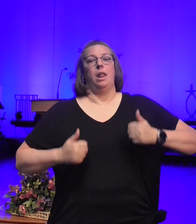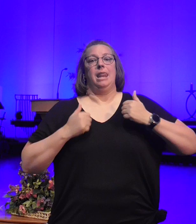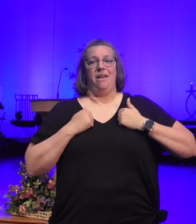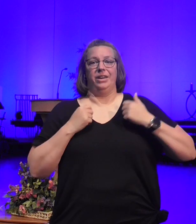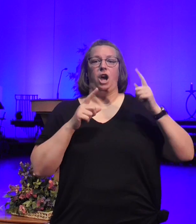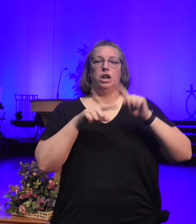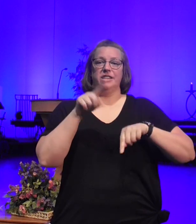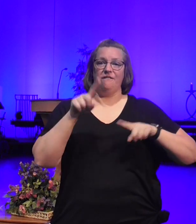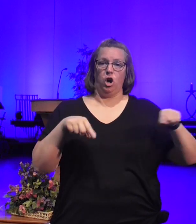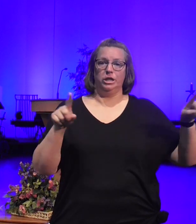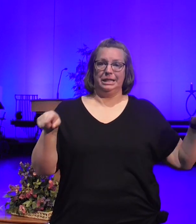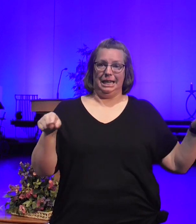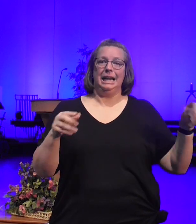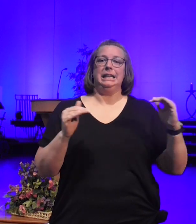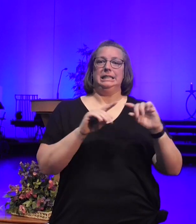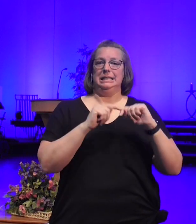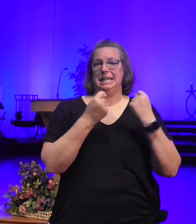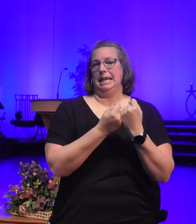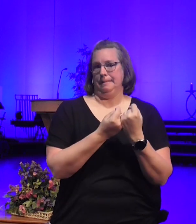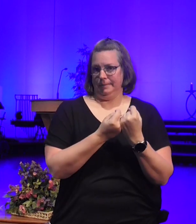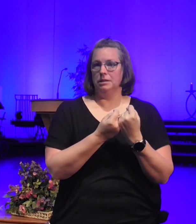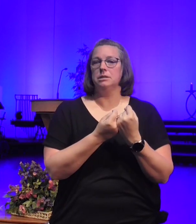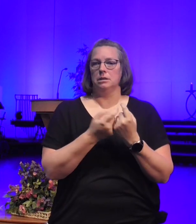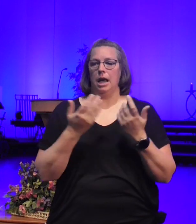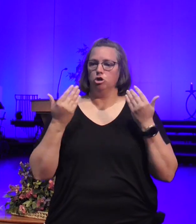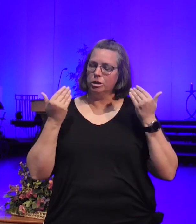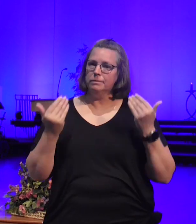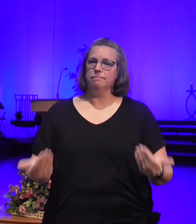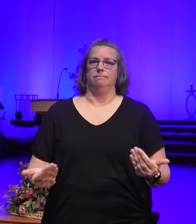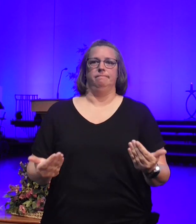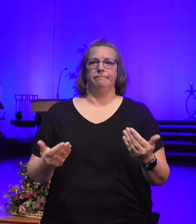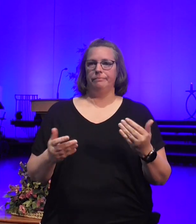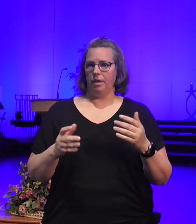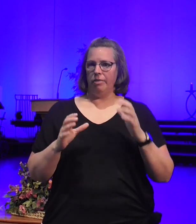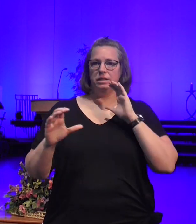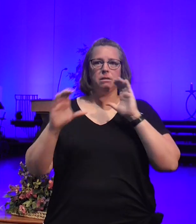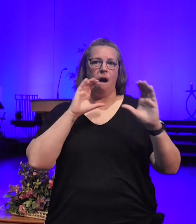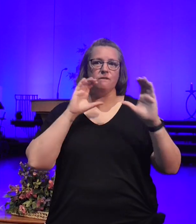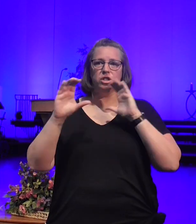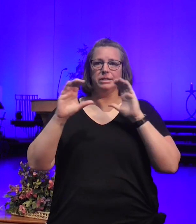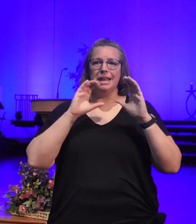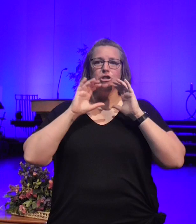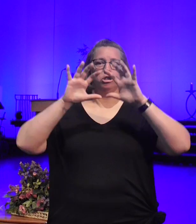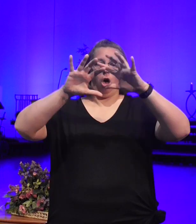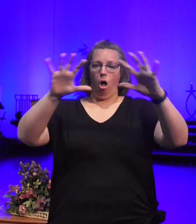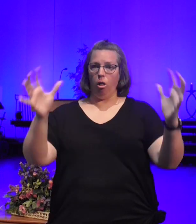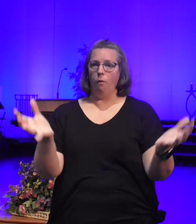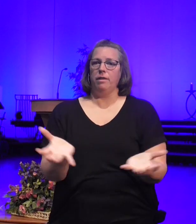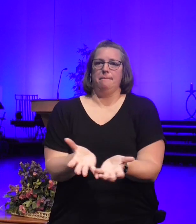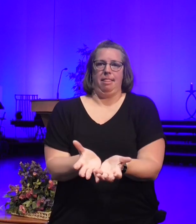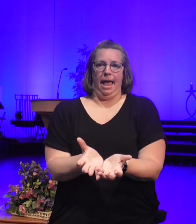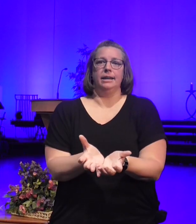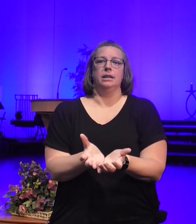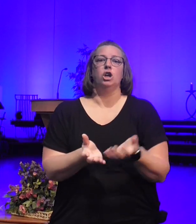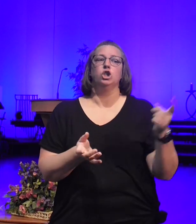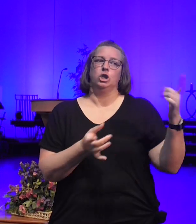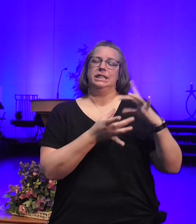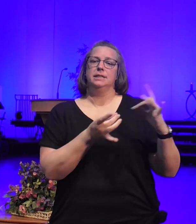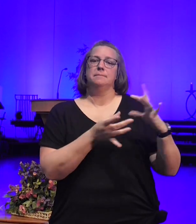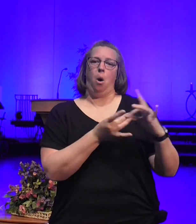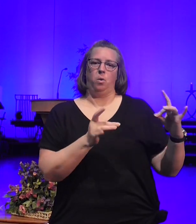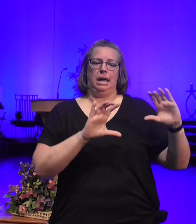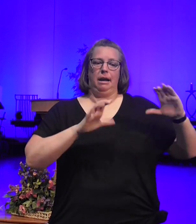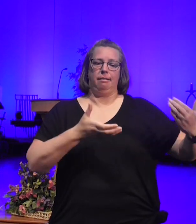and fostering these important conversations about diversity all over our planet. And she spoke in a class I